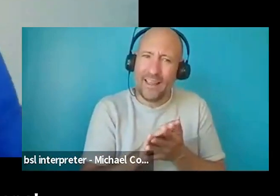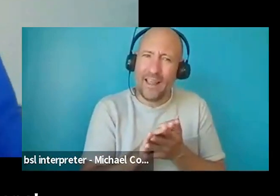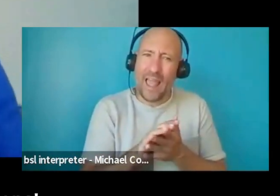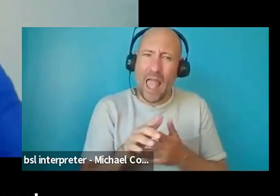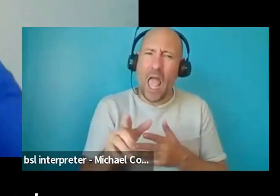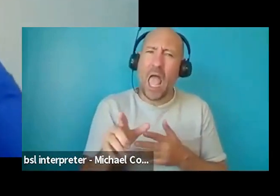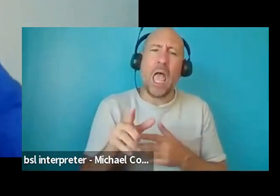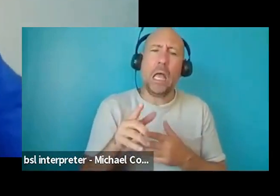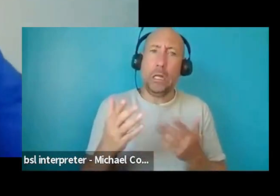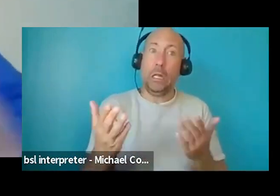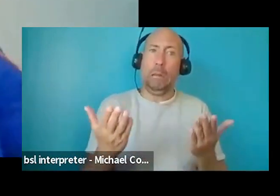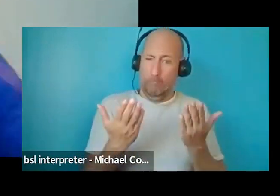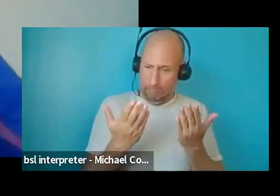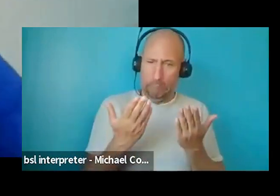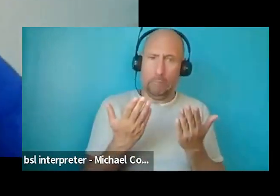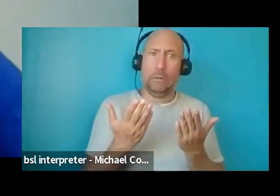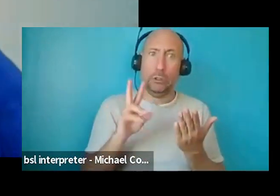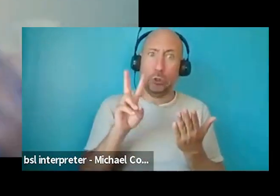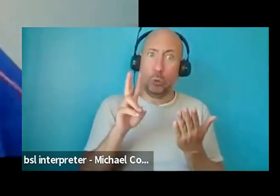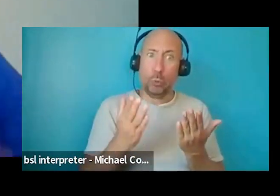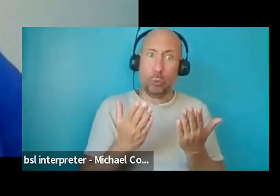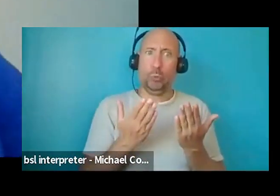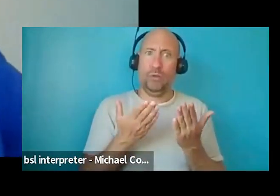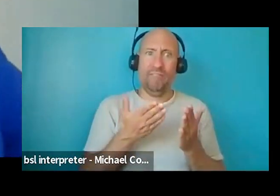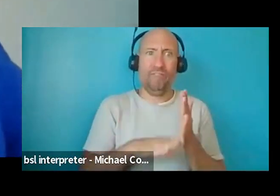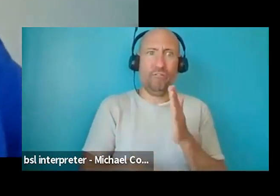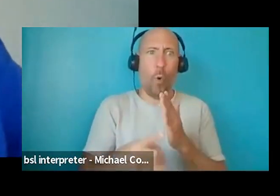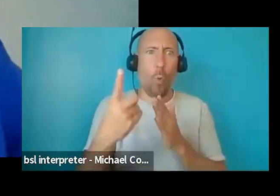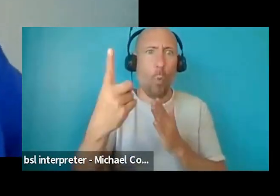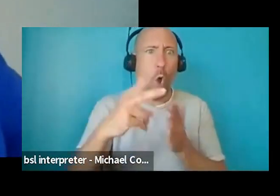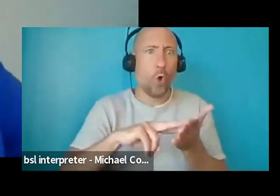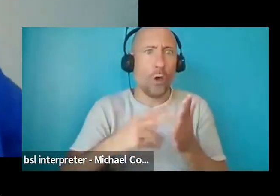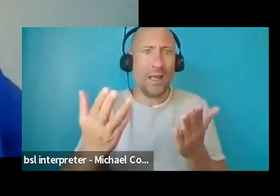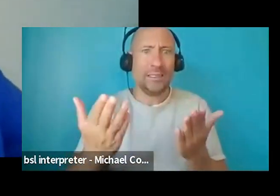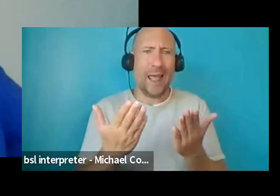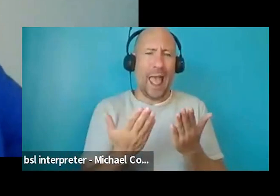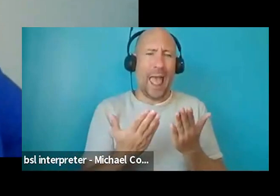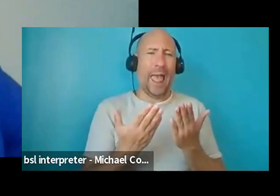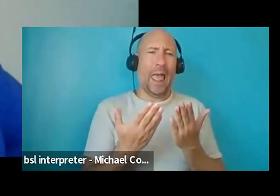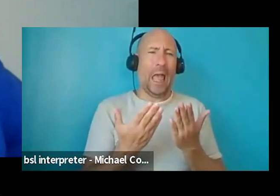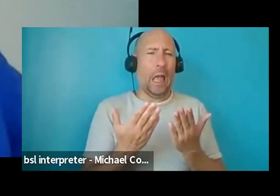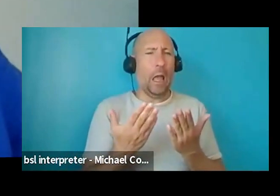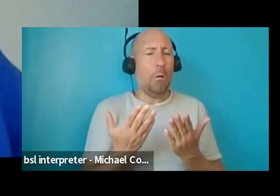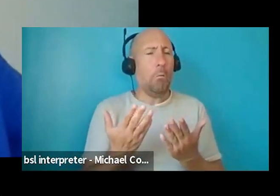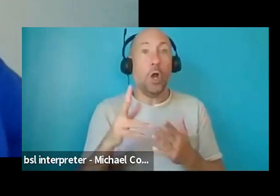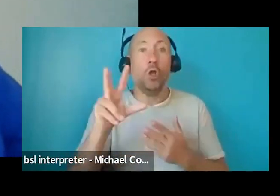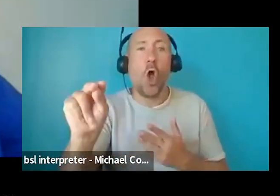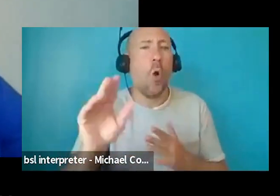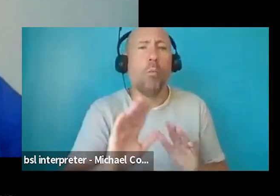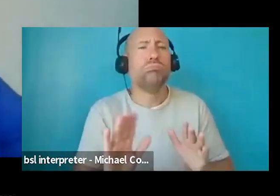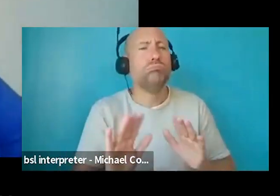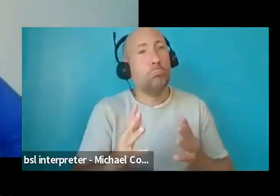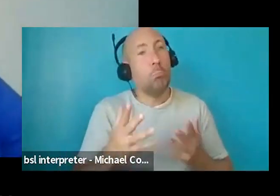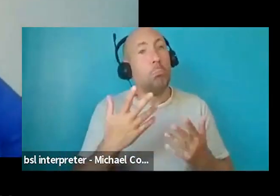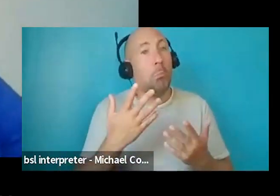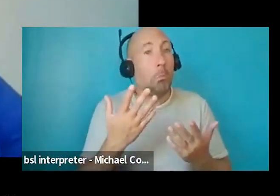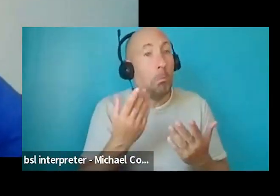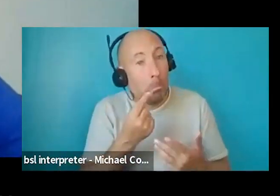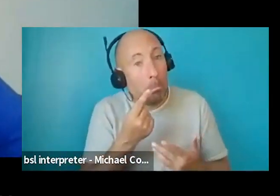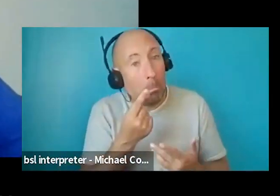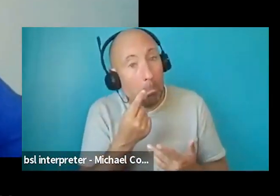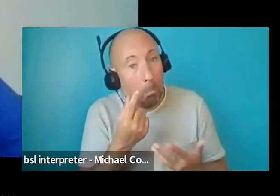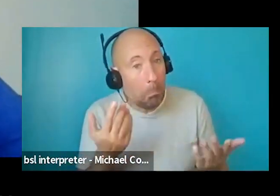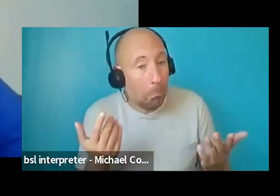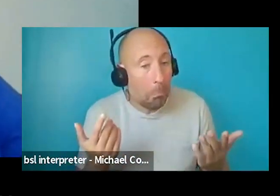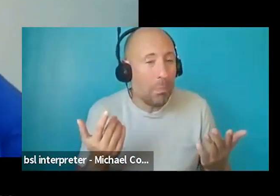wouldn't say no. I think we'd need to see the range of applications and what the opportunities are. And we